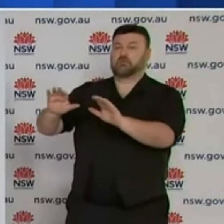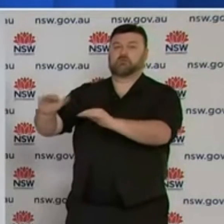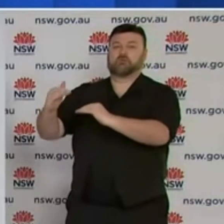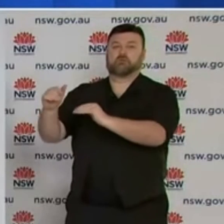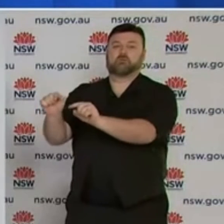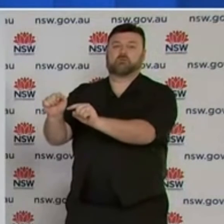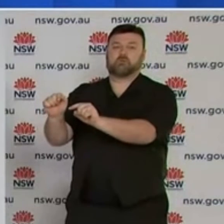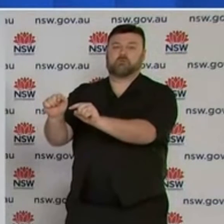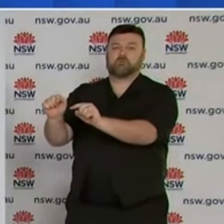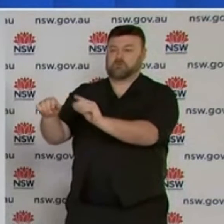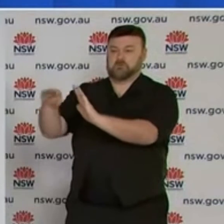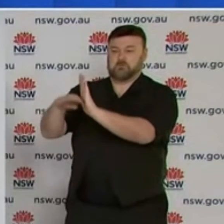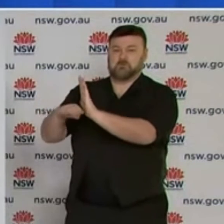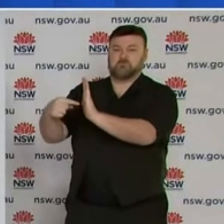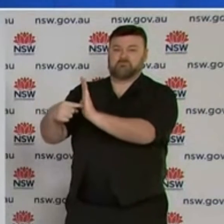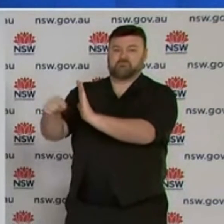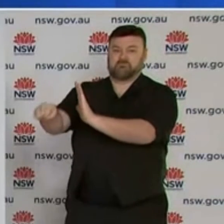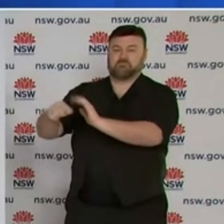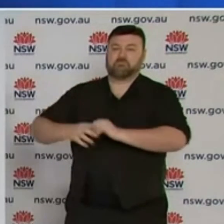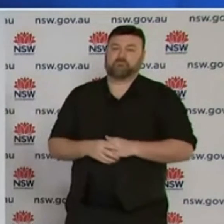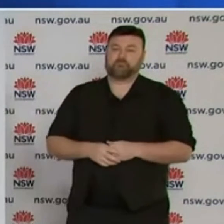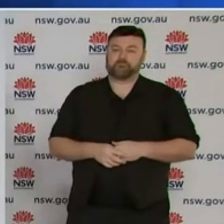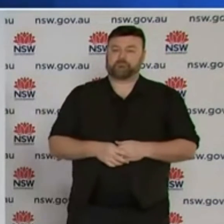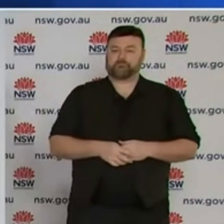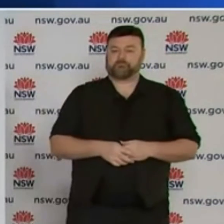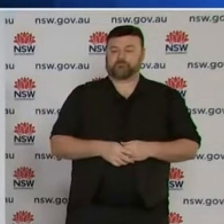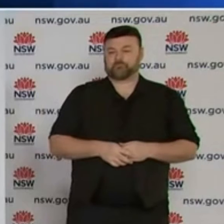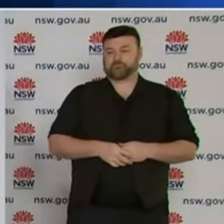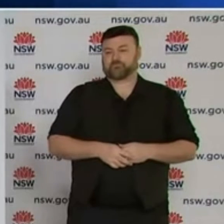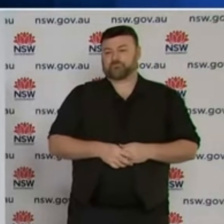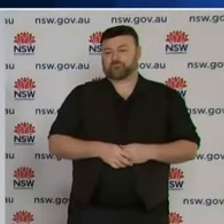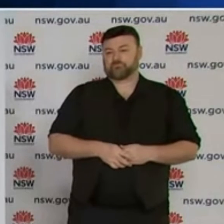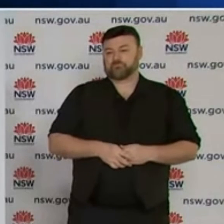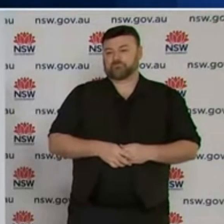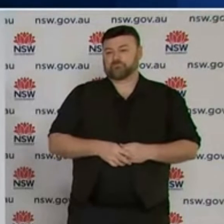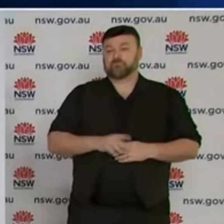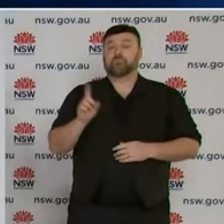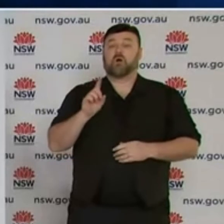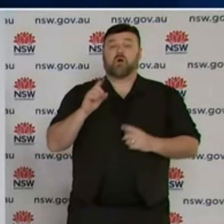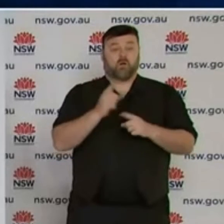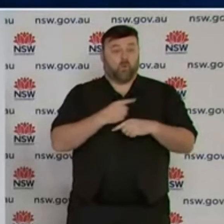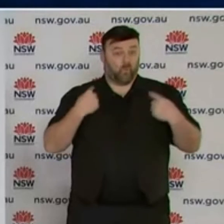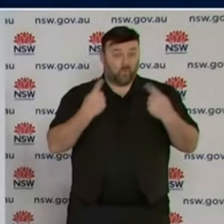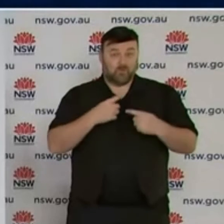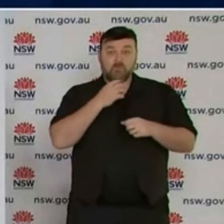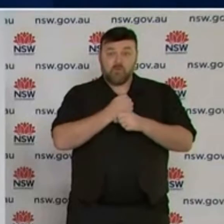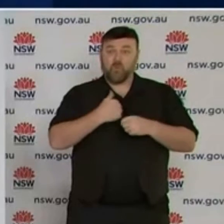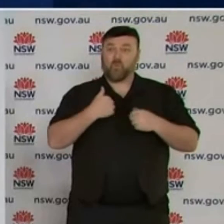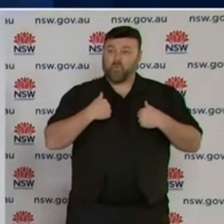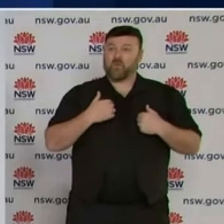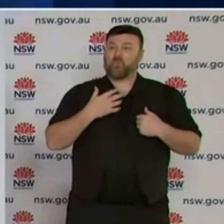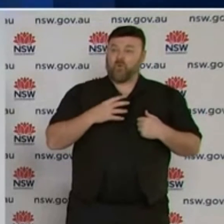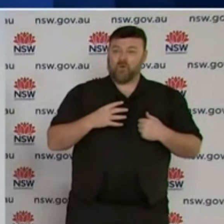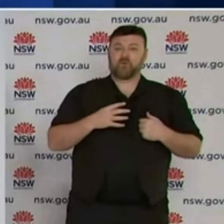or within a city or a location, depending on where it is. But what we want is to have a